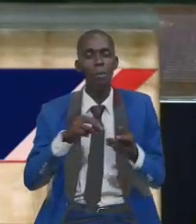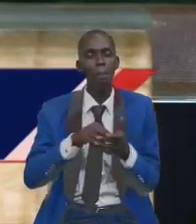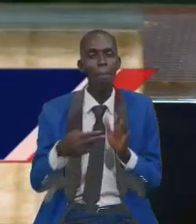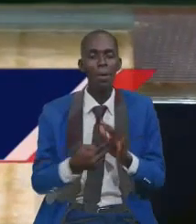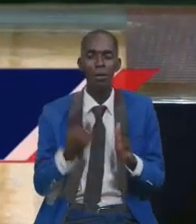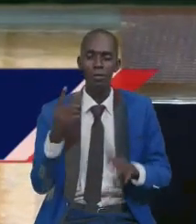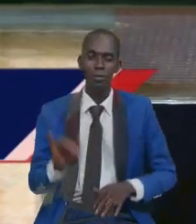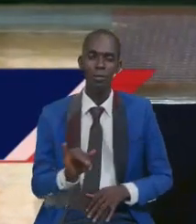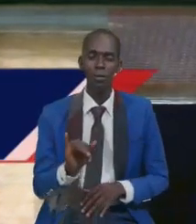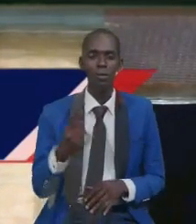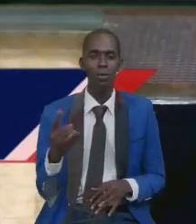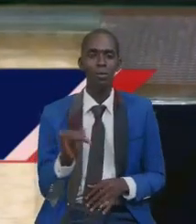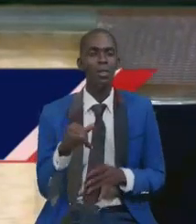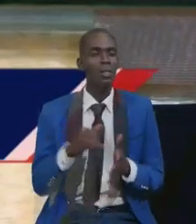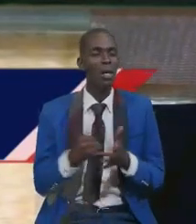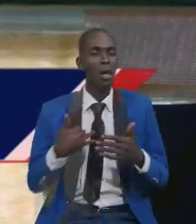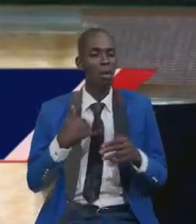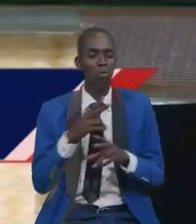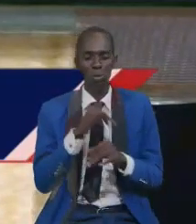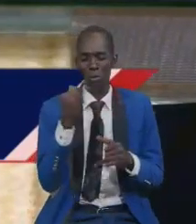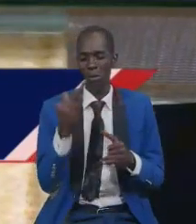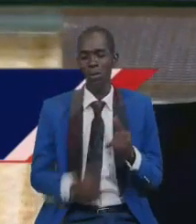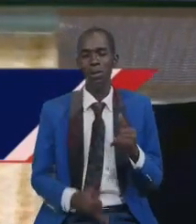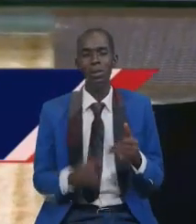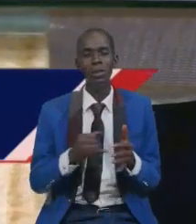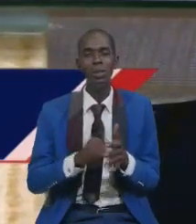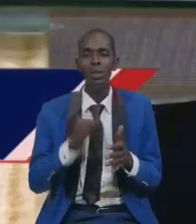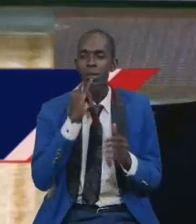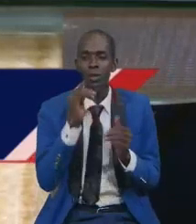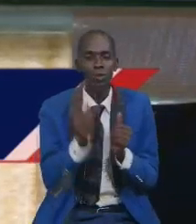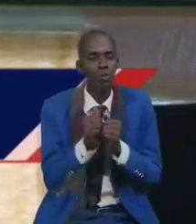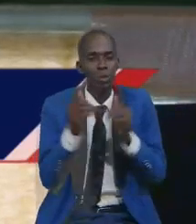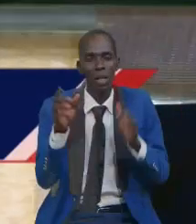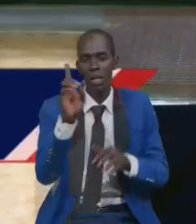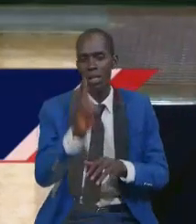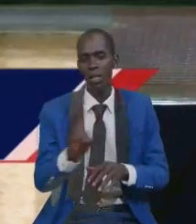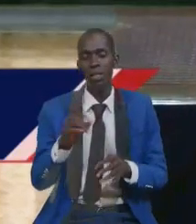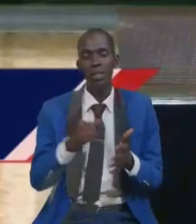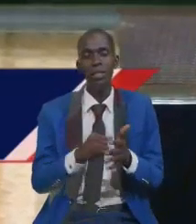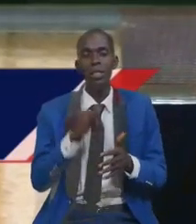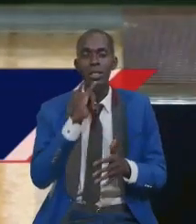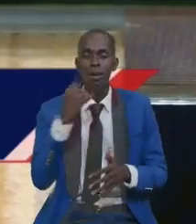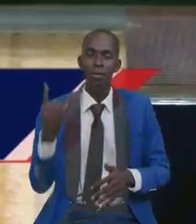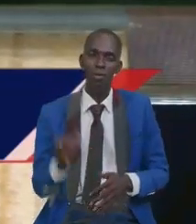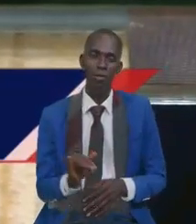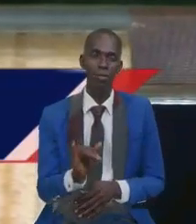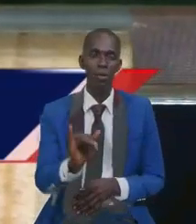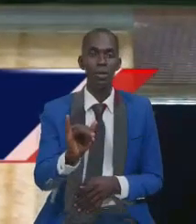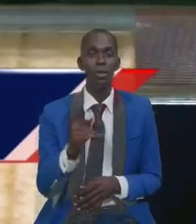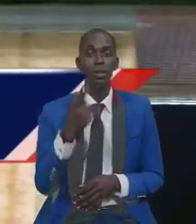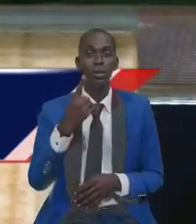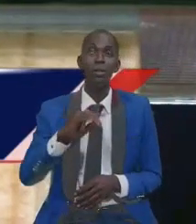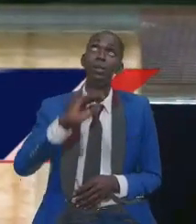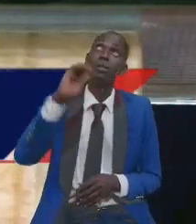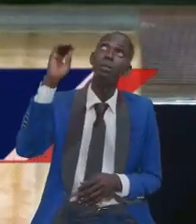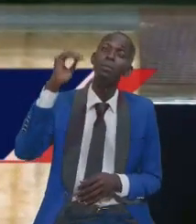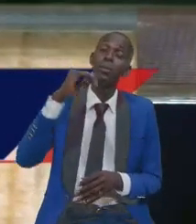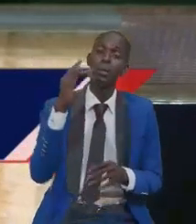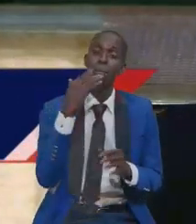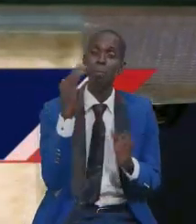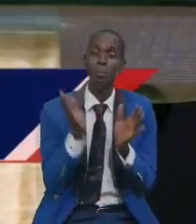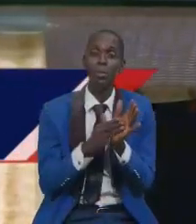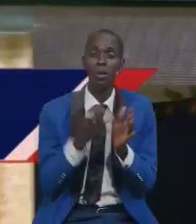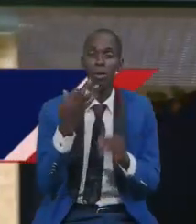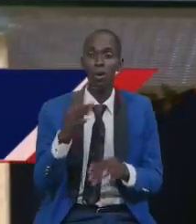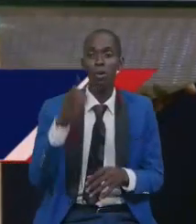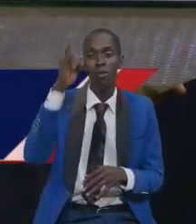has no beginning. It is deathless and it is forever. The praise of God for his